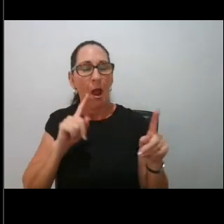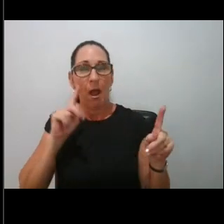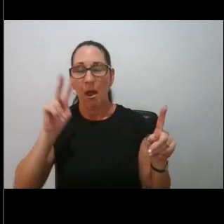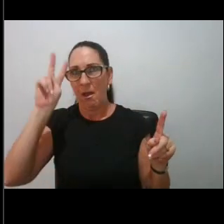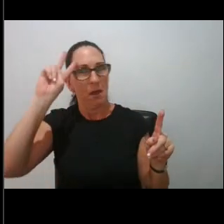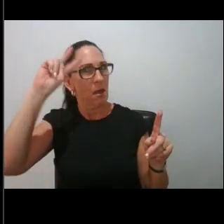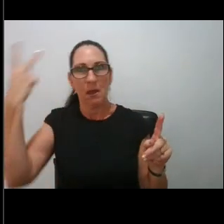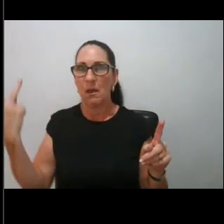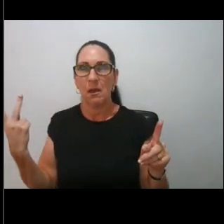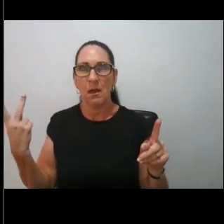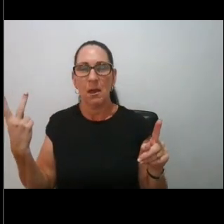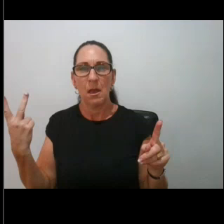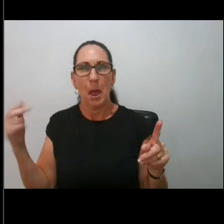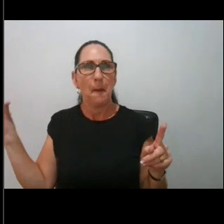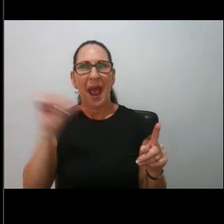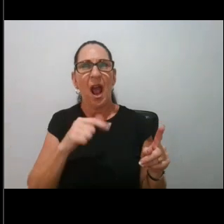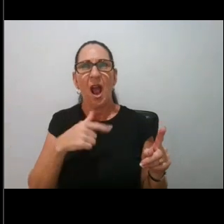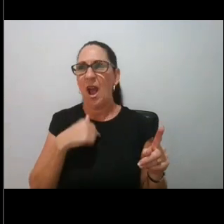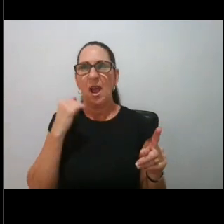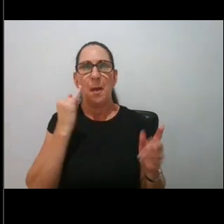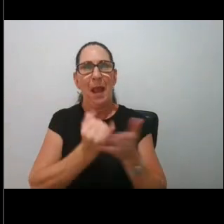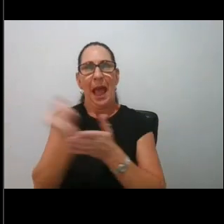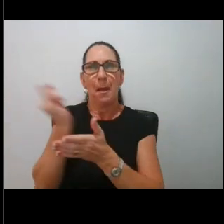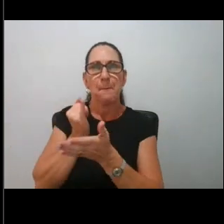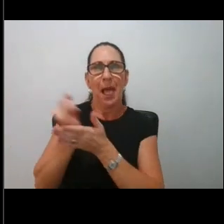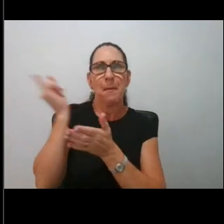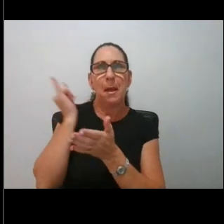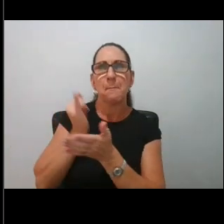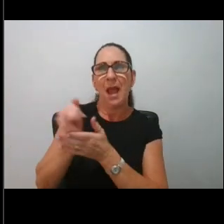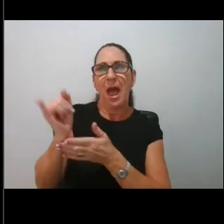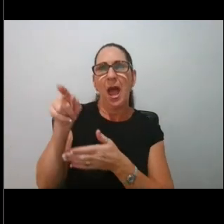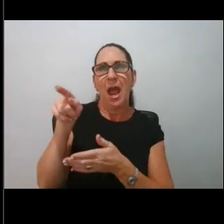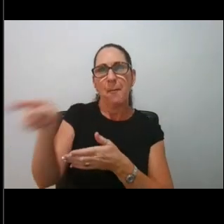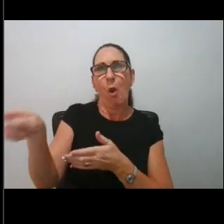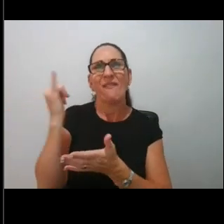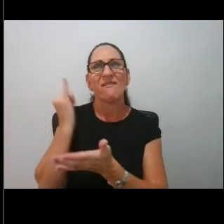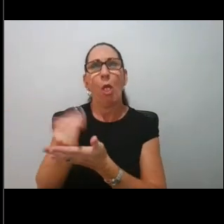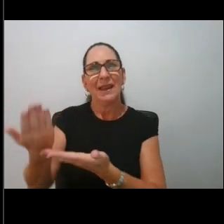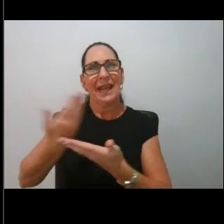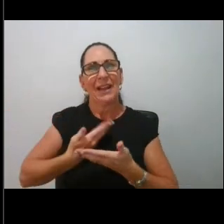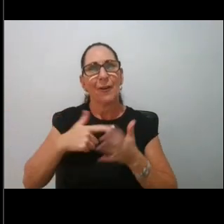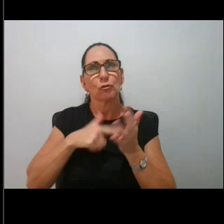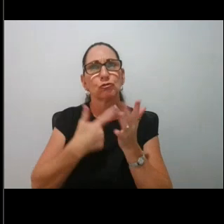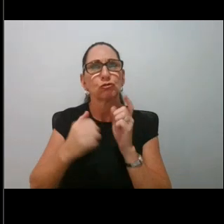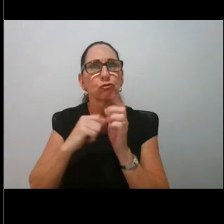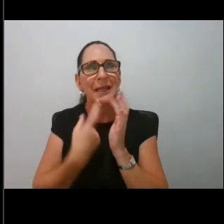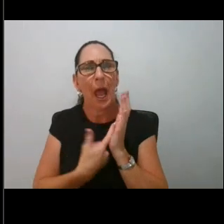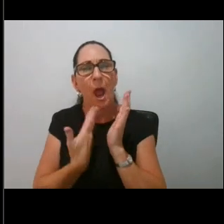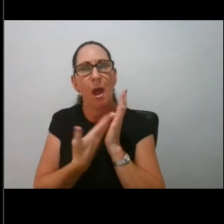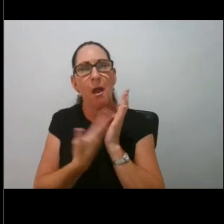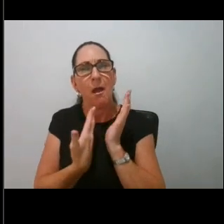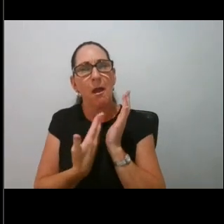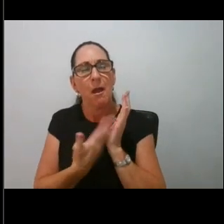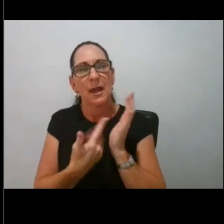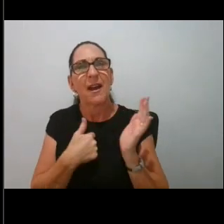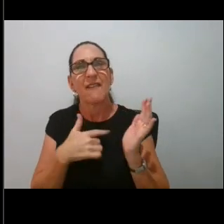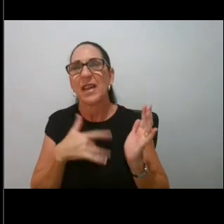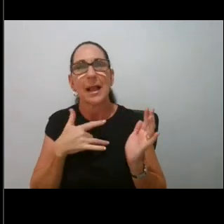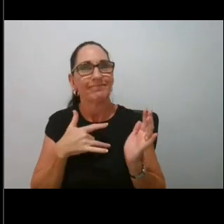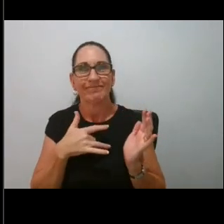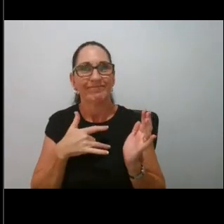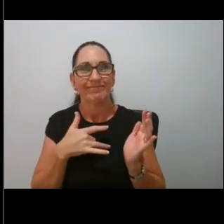into a kind of a victim blaming her, she triggered him, you know, those sorts of statements. And ultimately we felt that it didn't matter